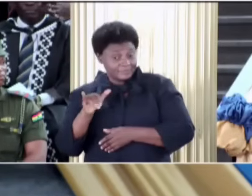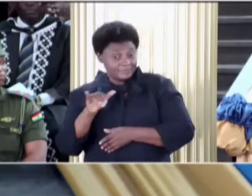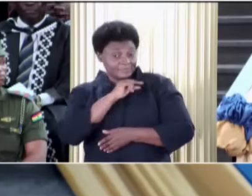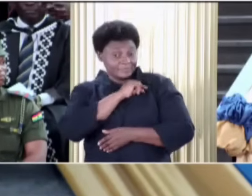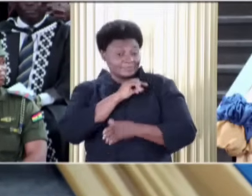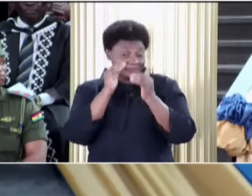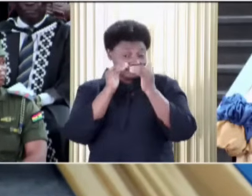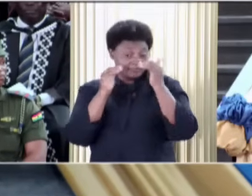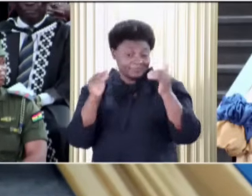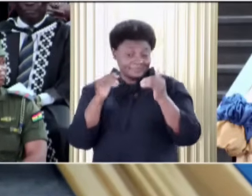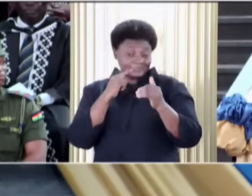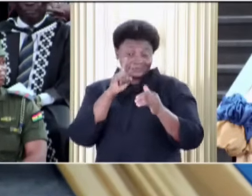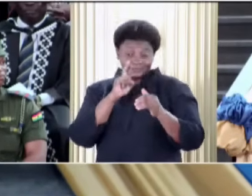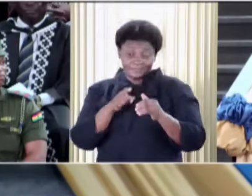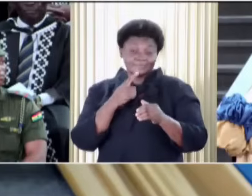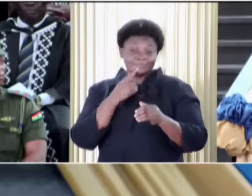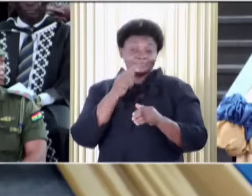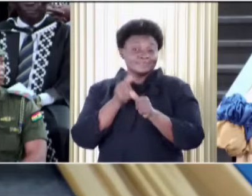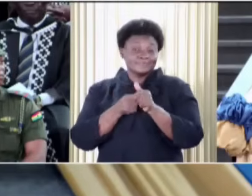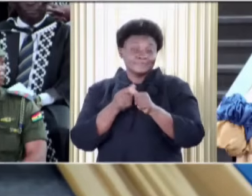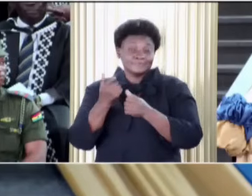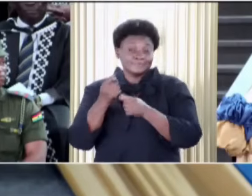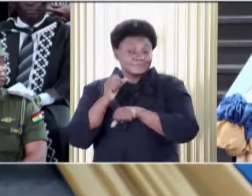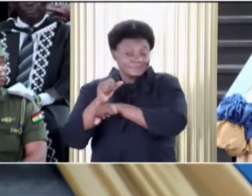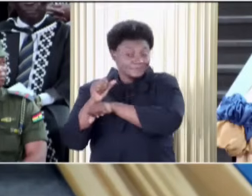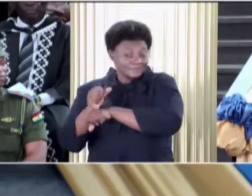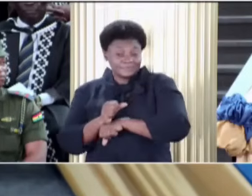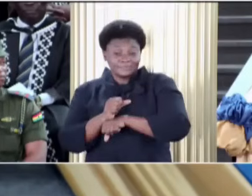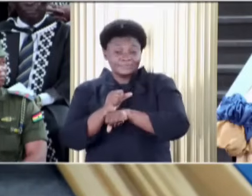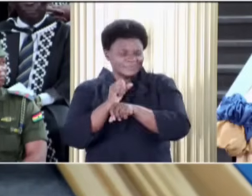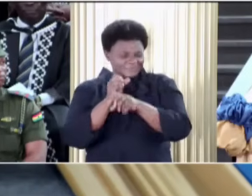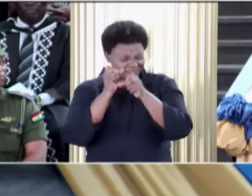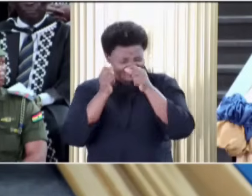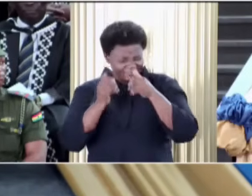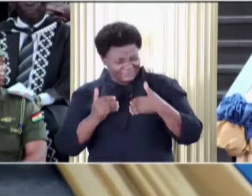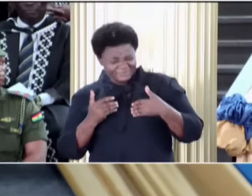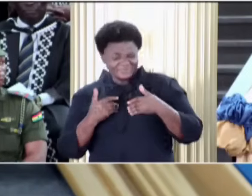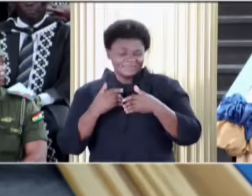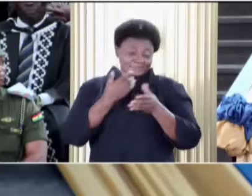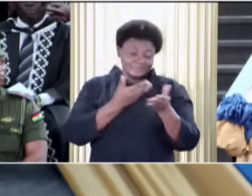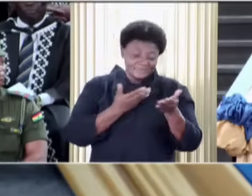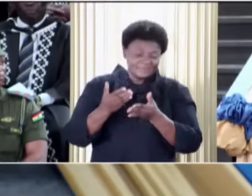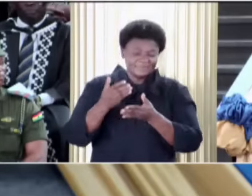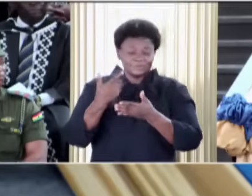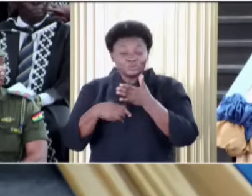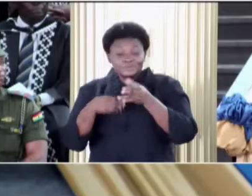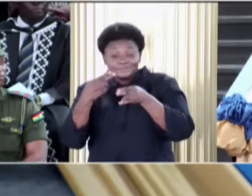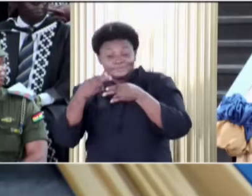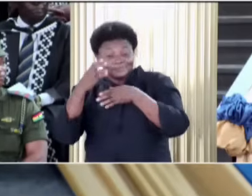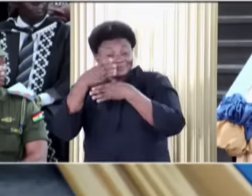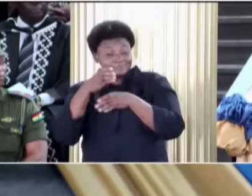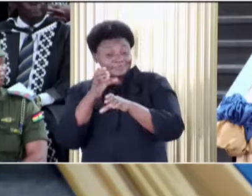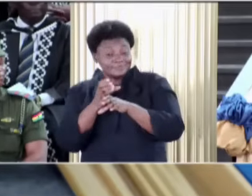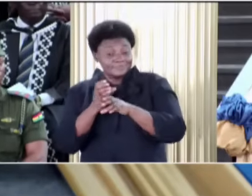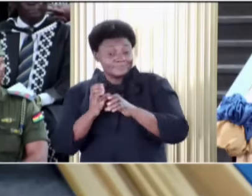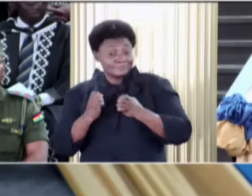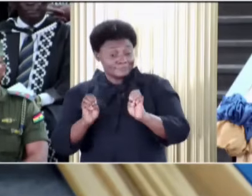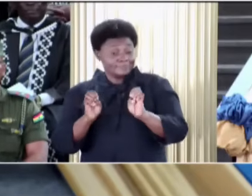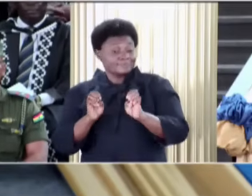she brings to every assignment the quality of meticulousness, creativity, efficiency, and cultural